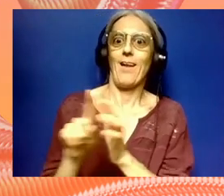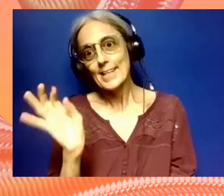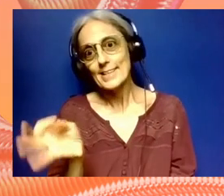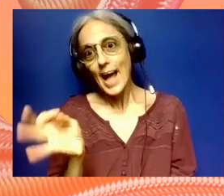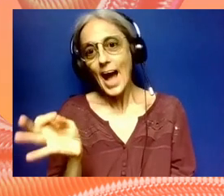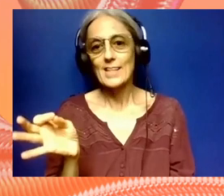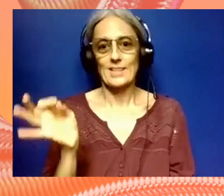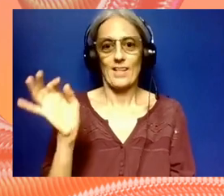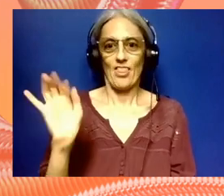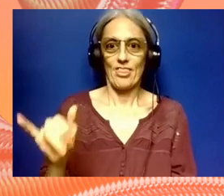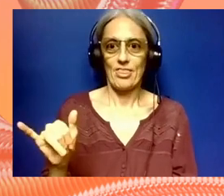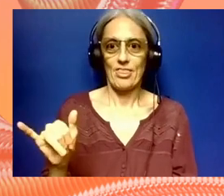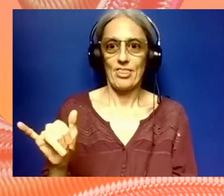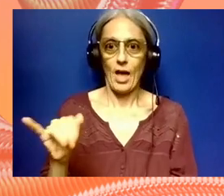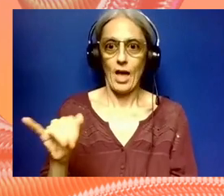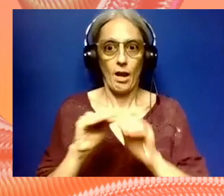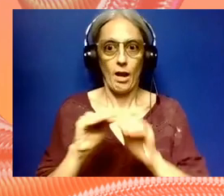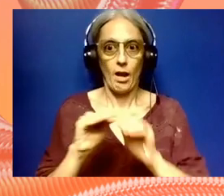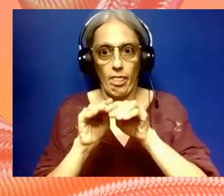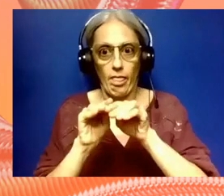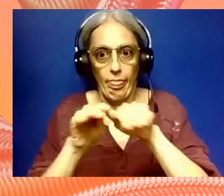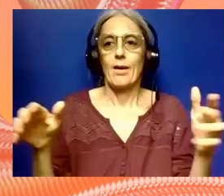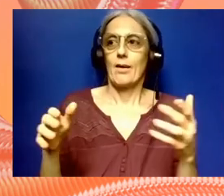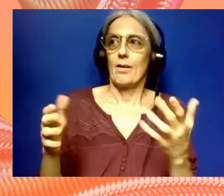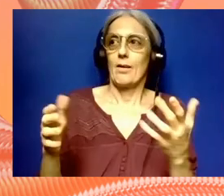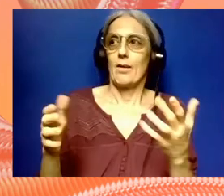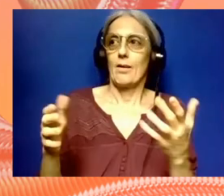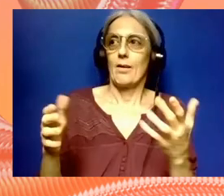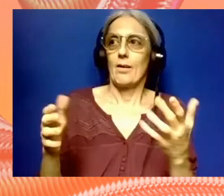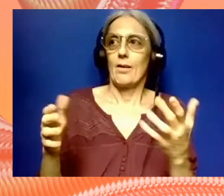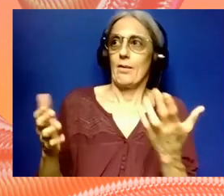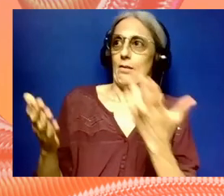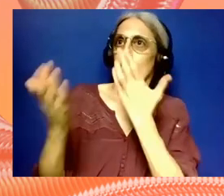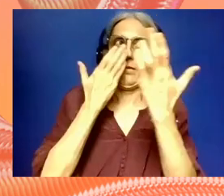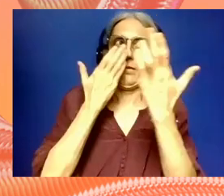that I think it was just like I had had so much of it. And then